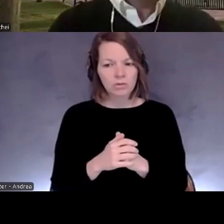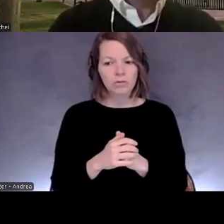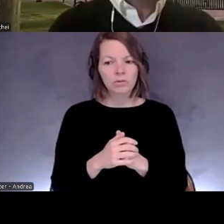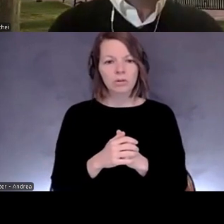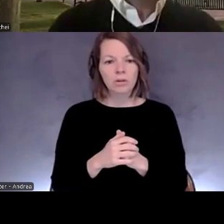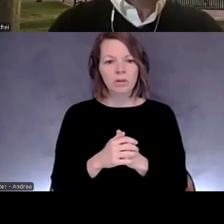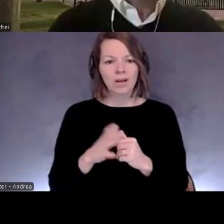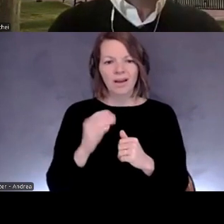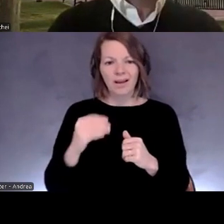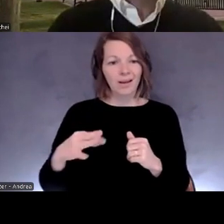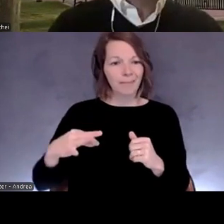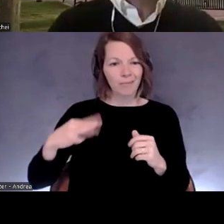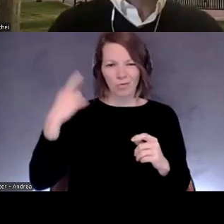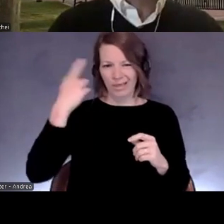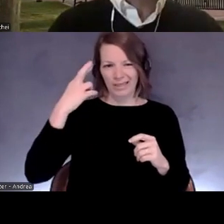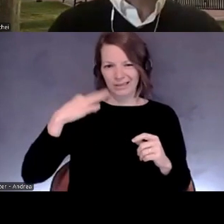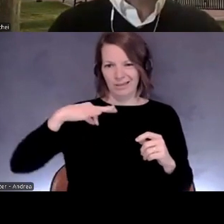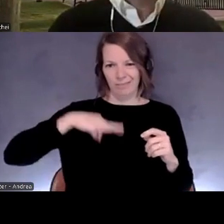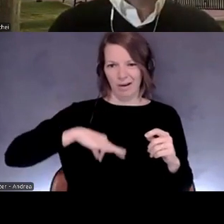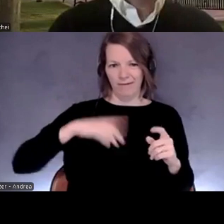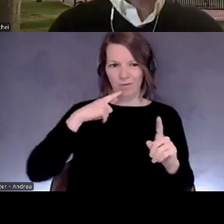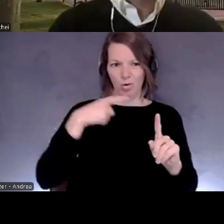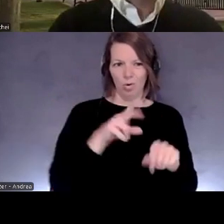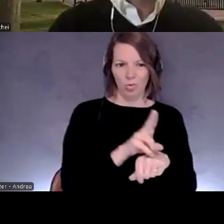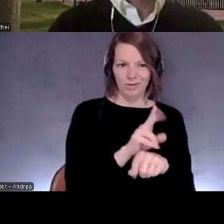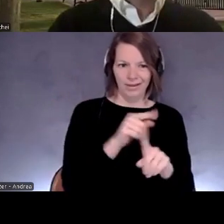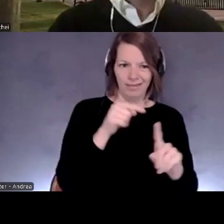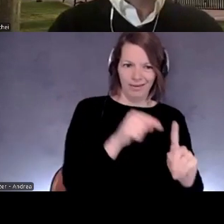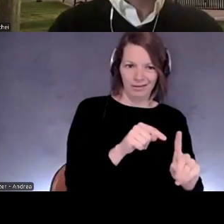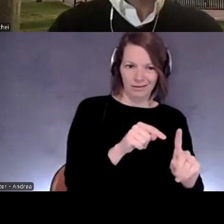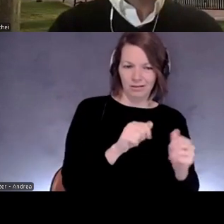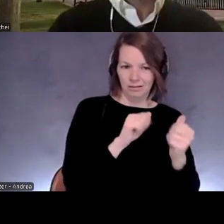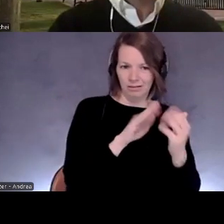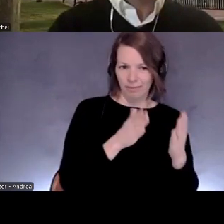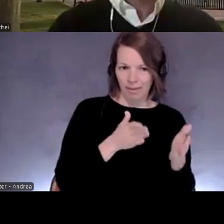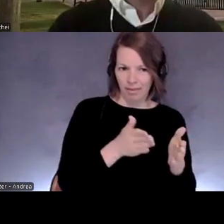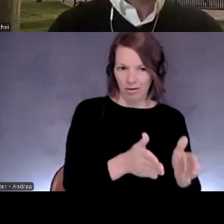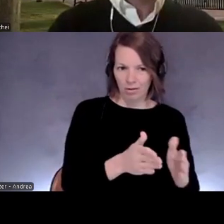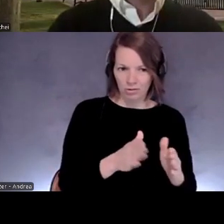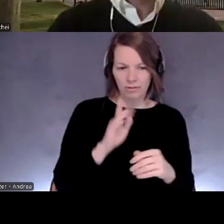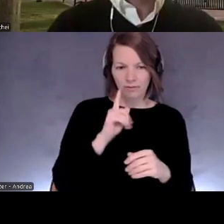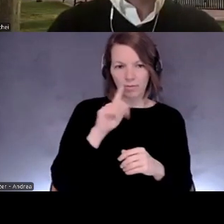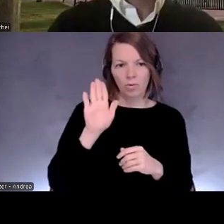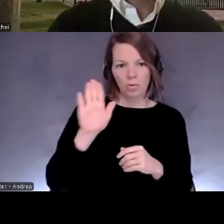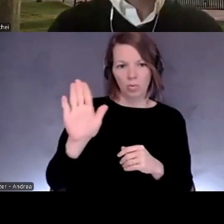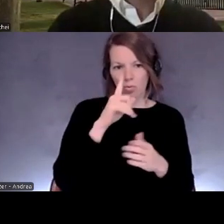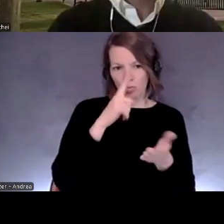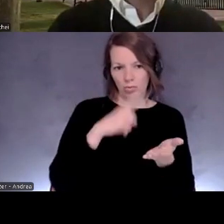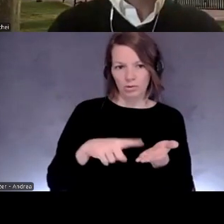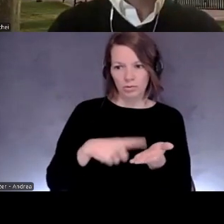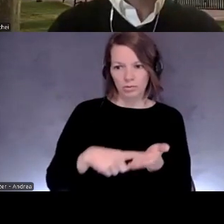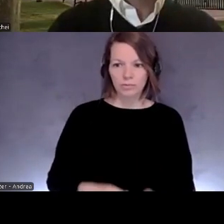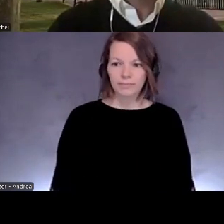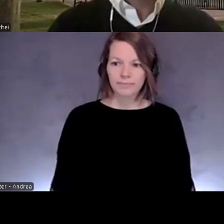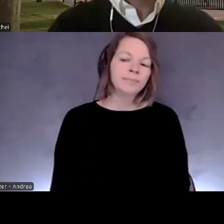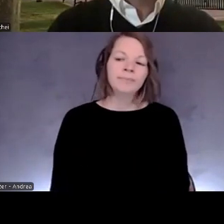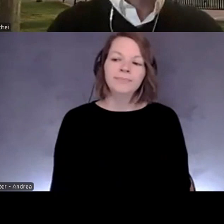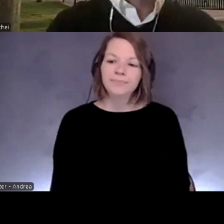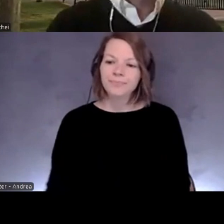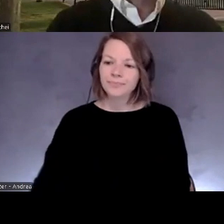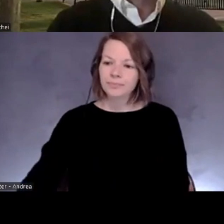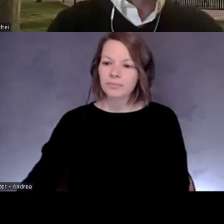is the benefit of using this particular methodology in your research.